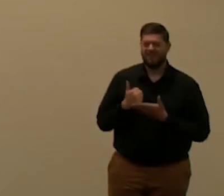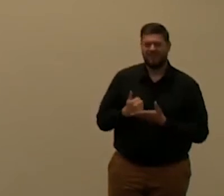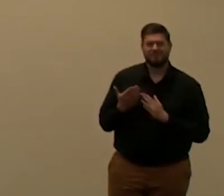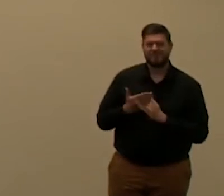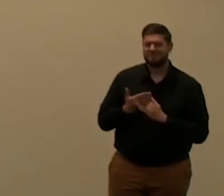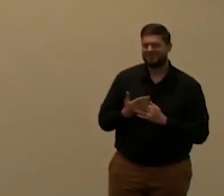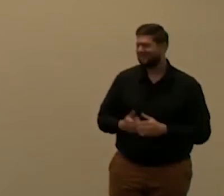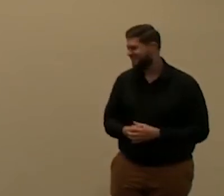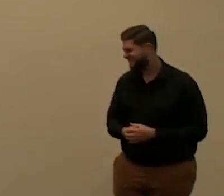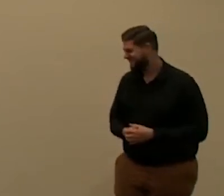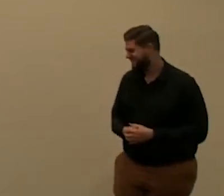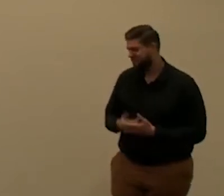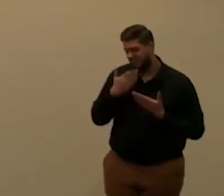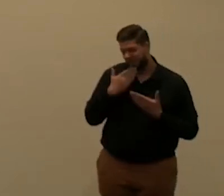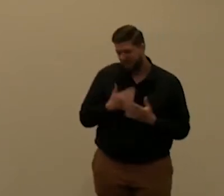that, by the way.